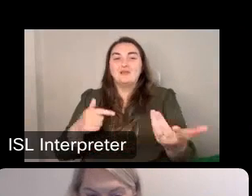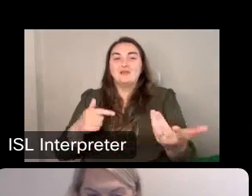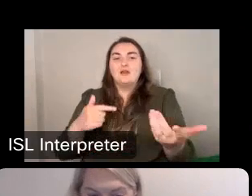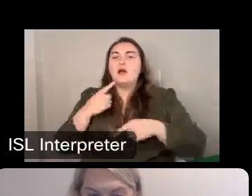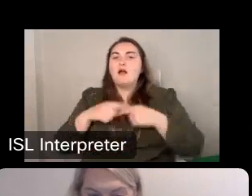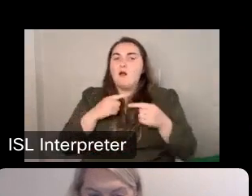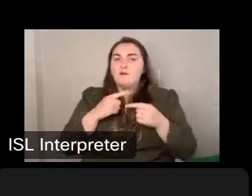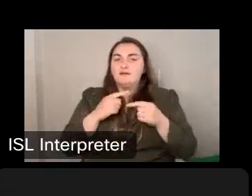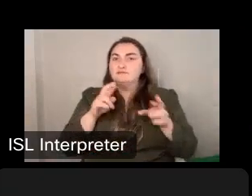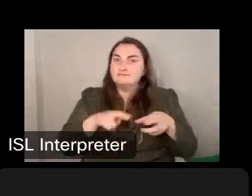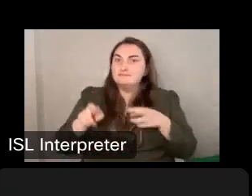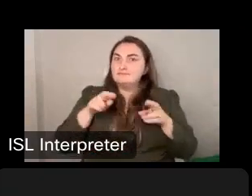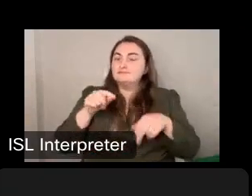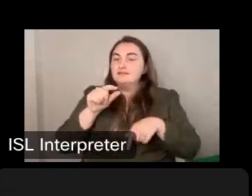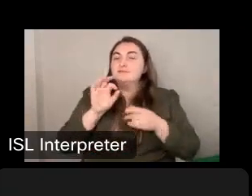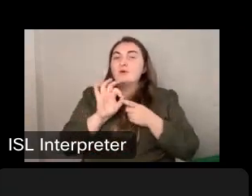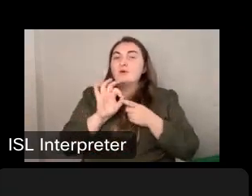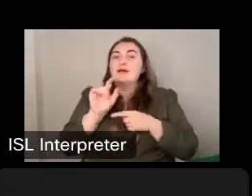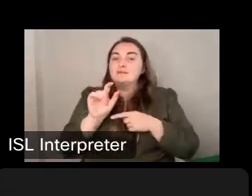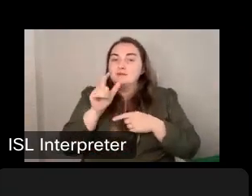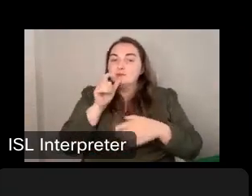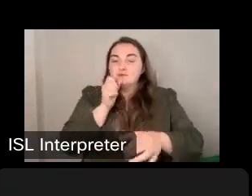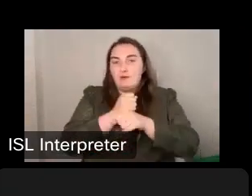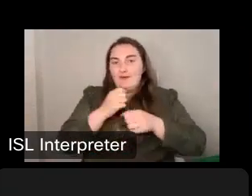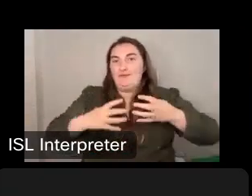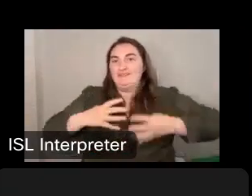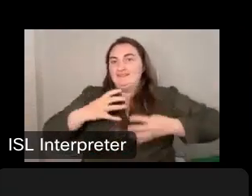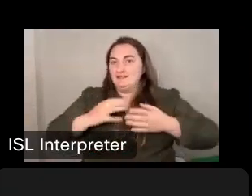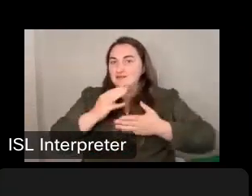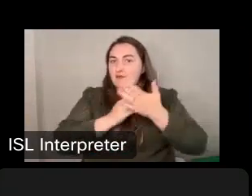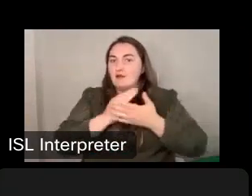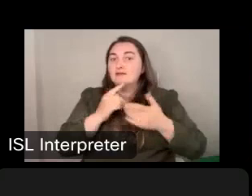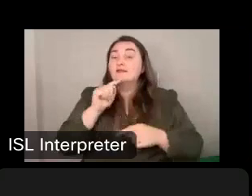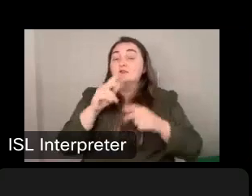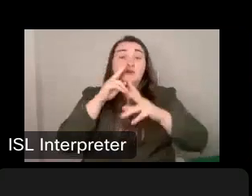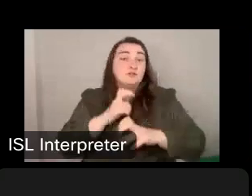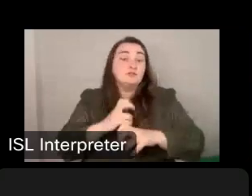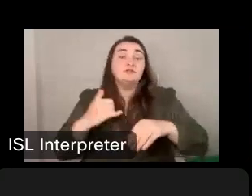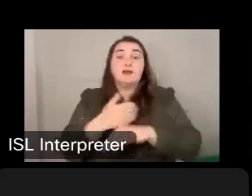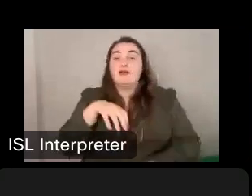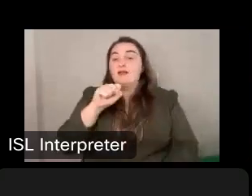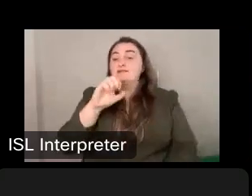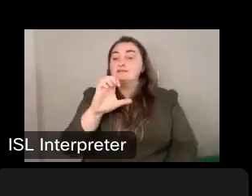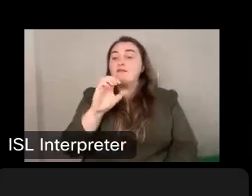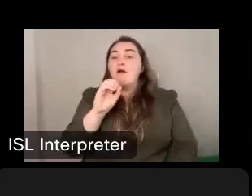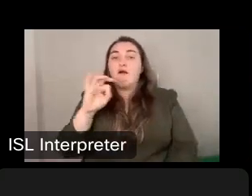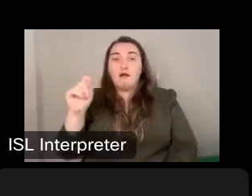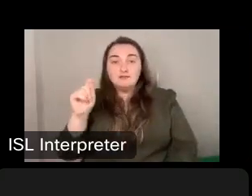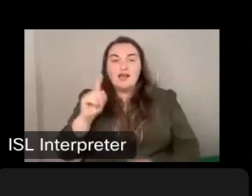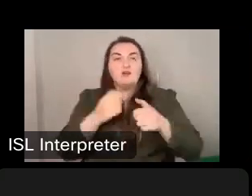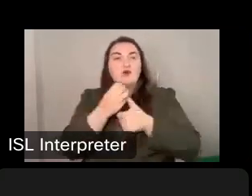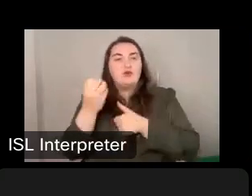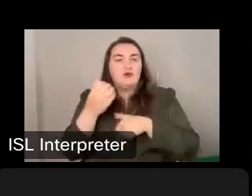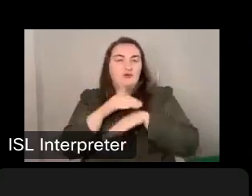we talk about the staff support piece. This was the research by Scott and a few other colleagues,